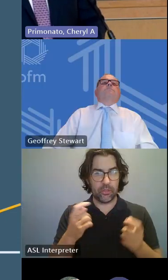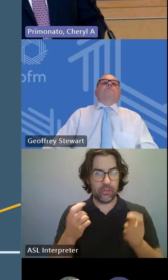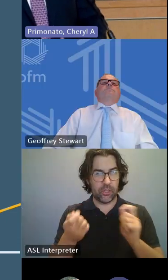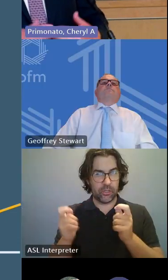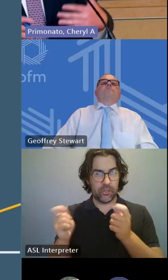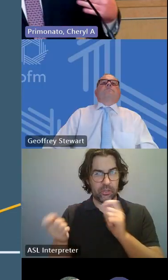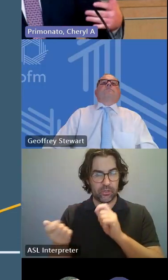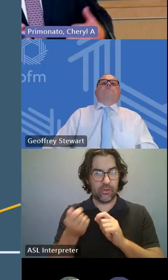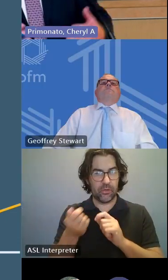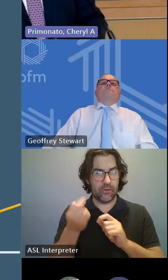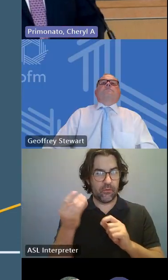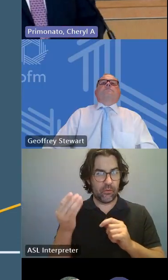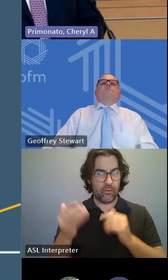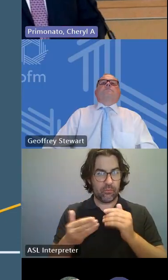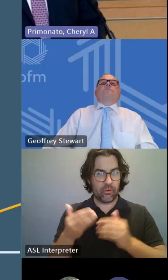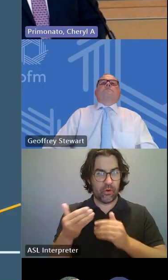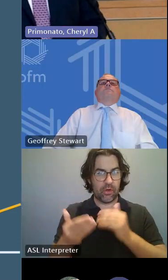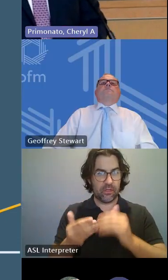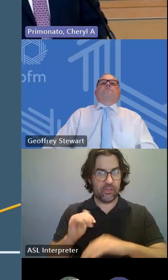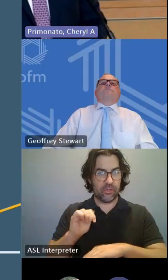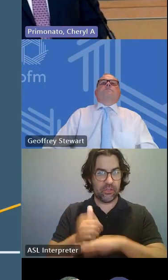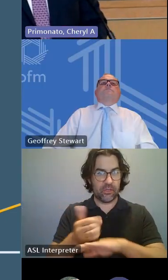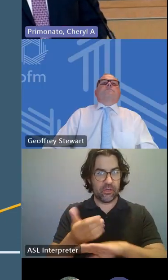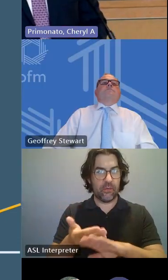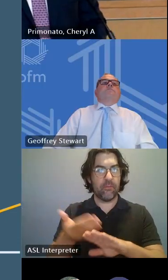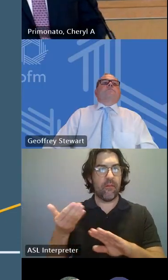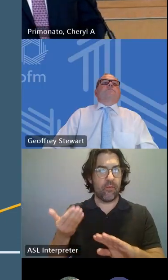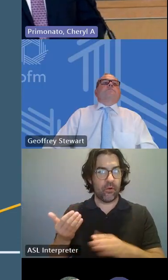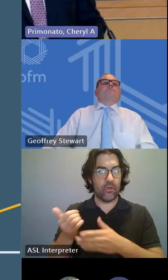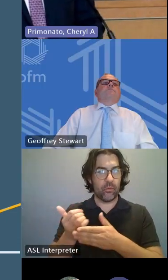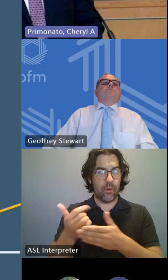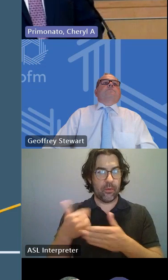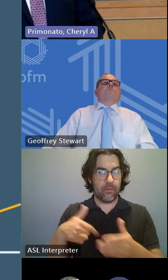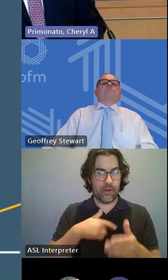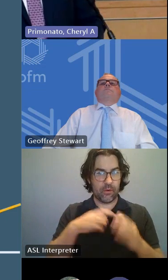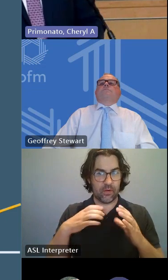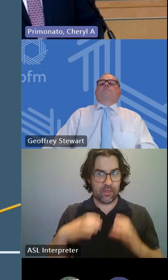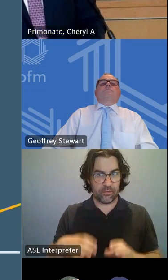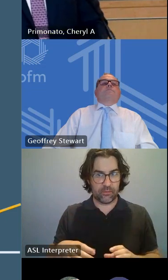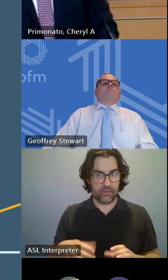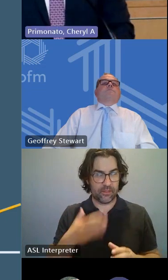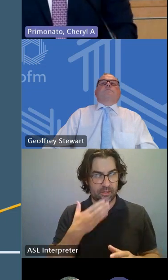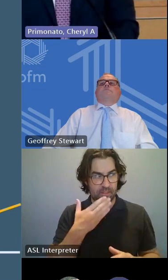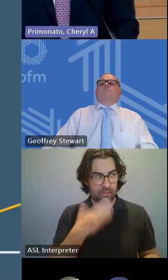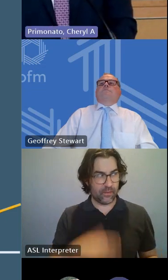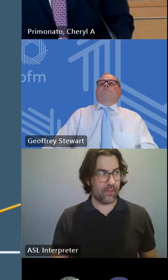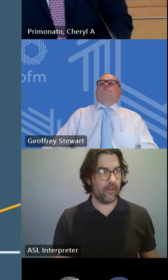are put in place in advance of a service change to help our customers. Thank you. Thank you.